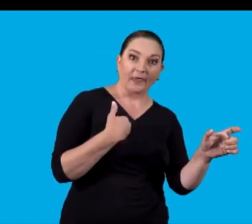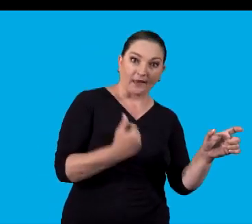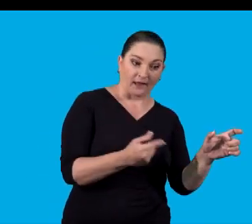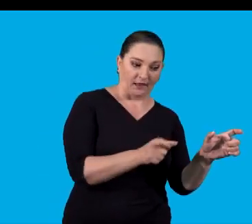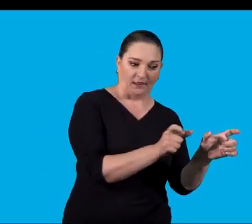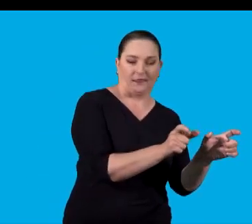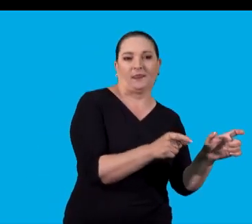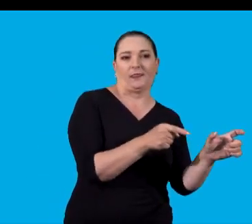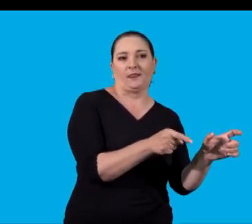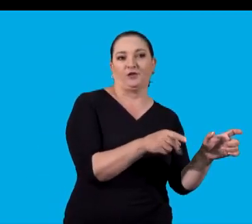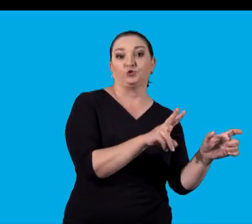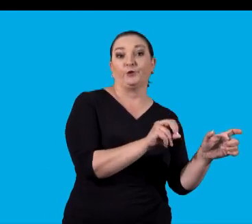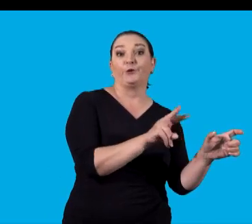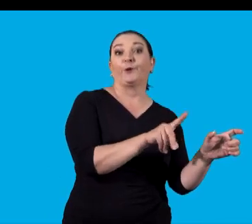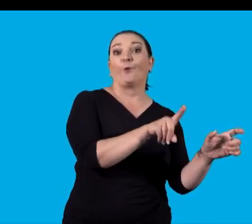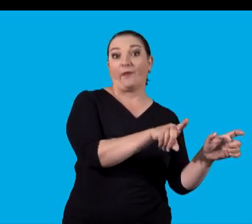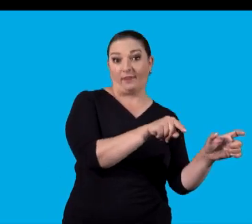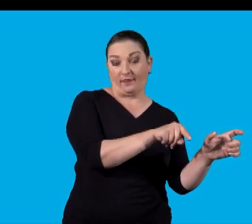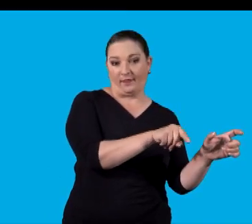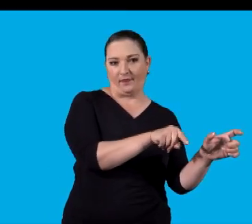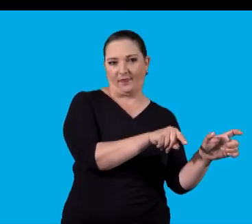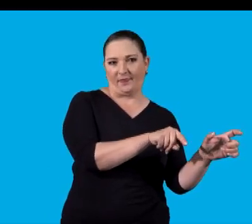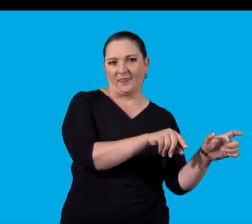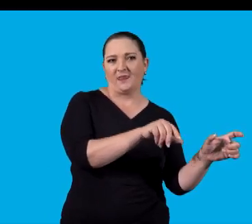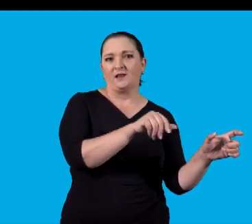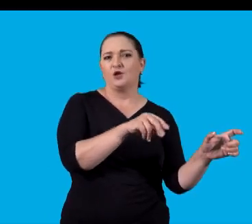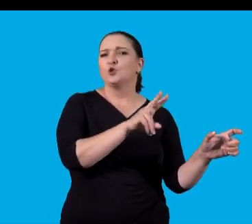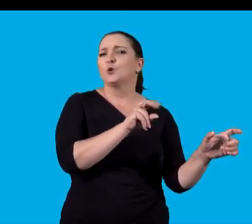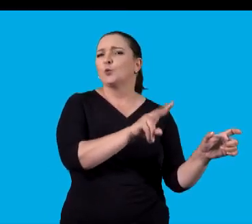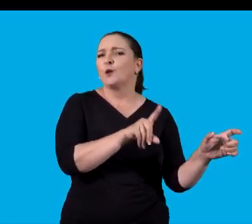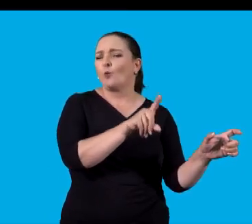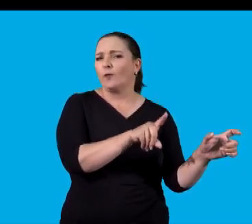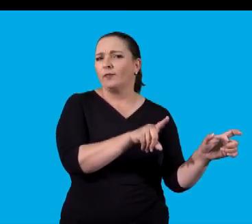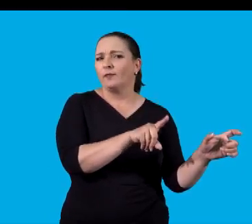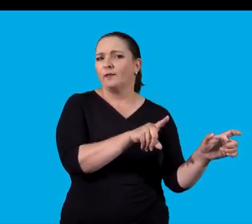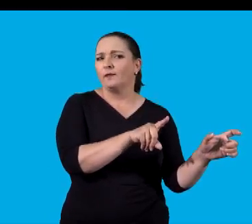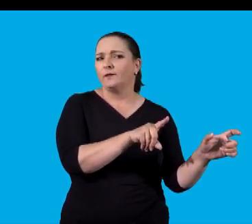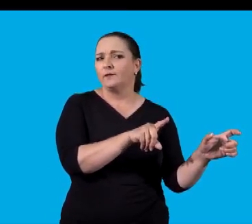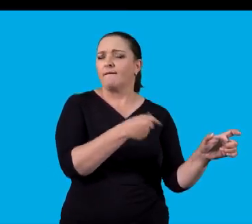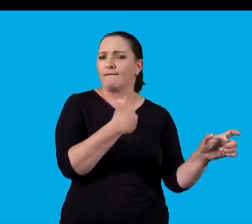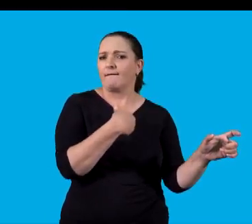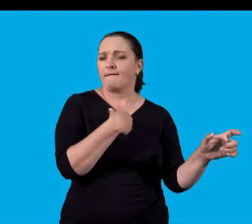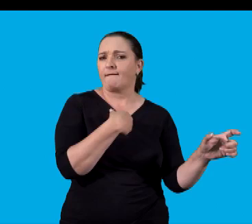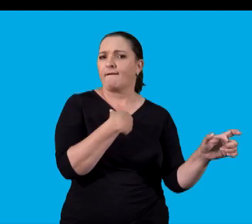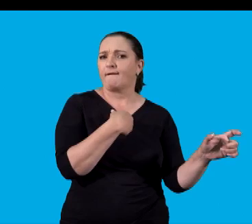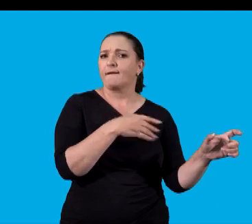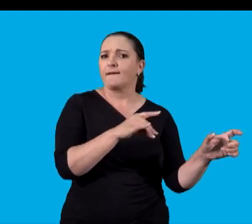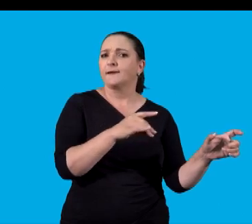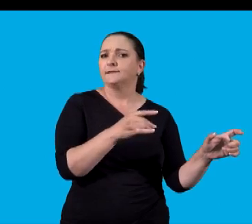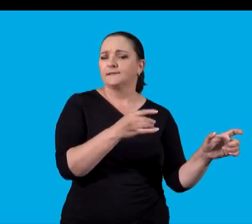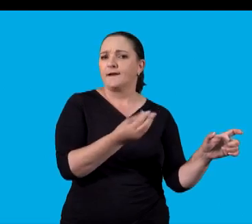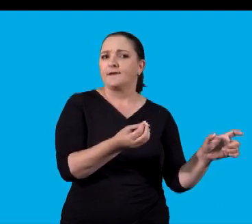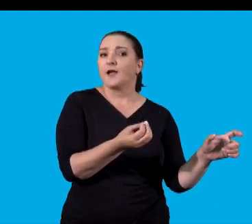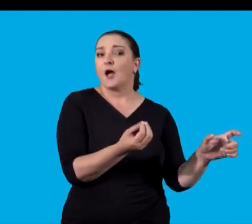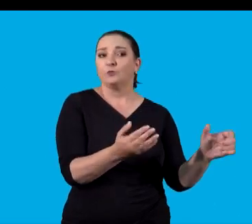is at the beginning. That is 2021. In 2021, I